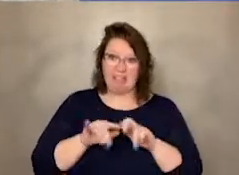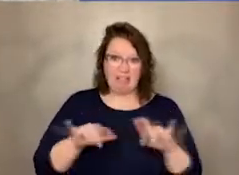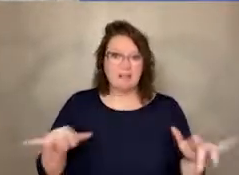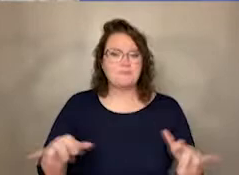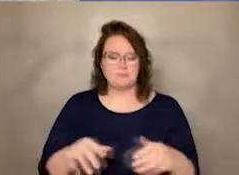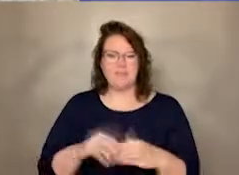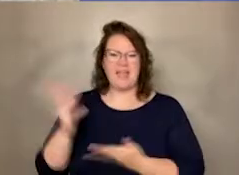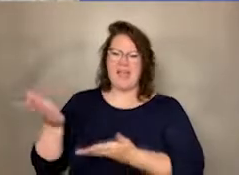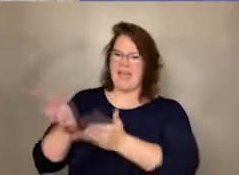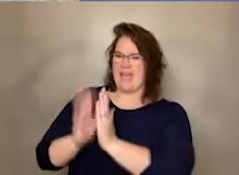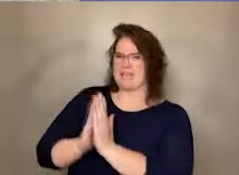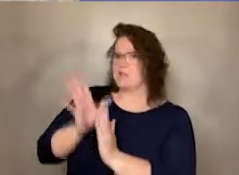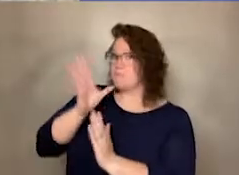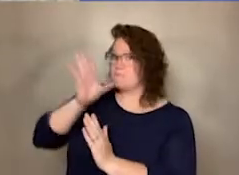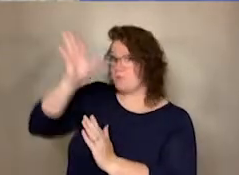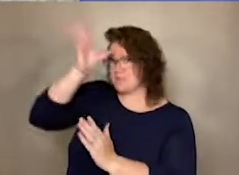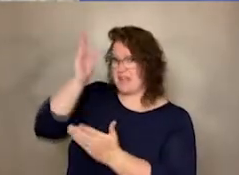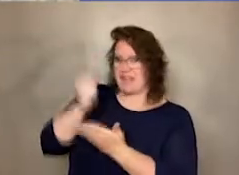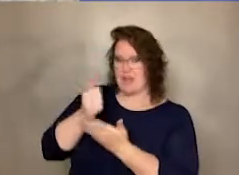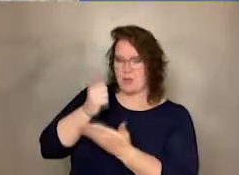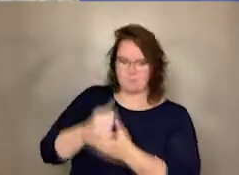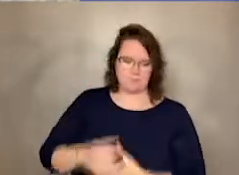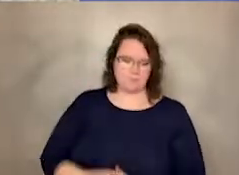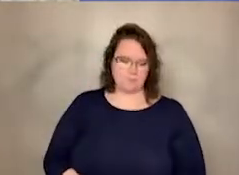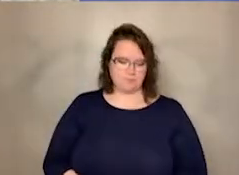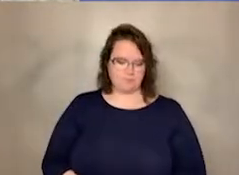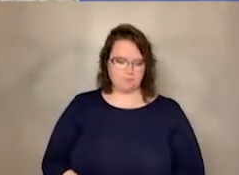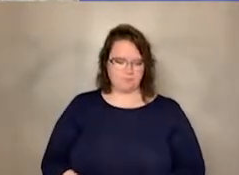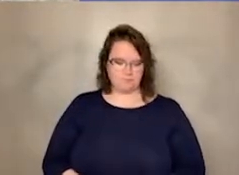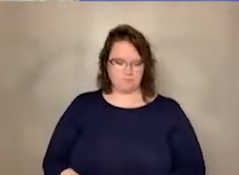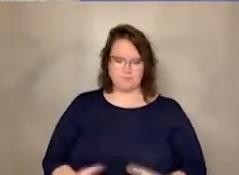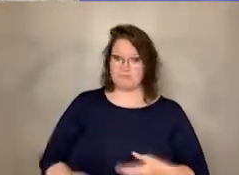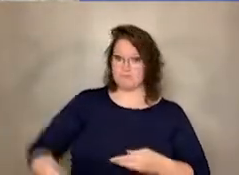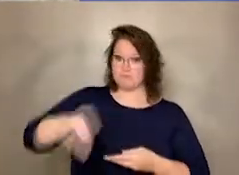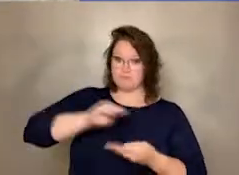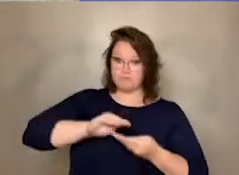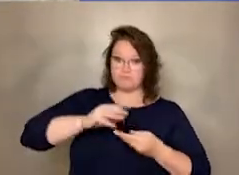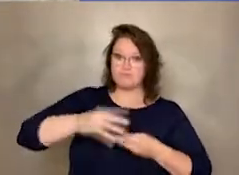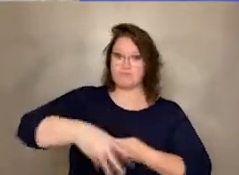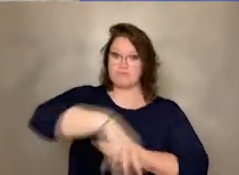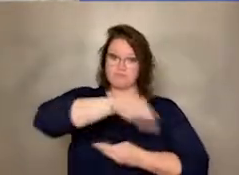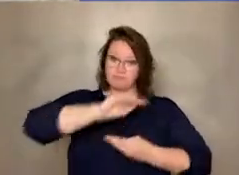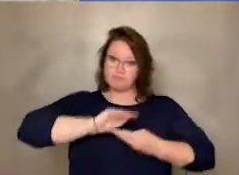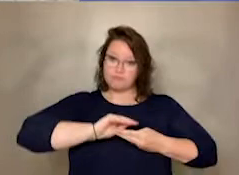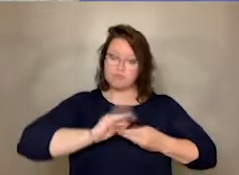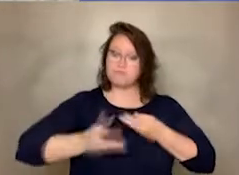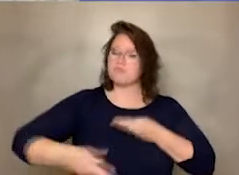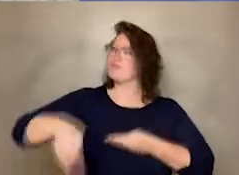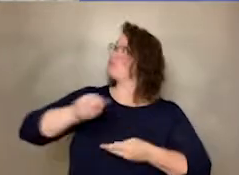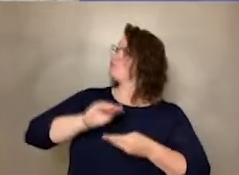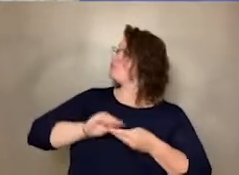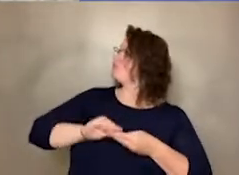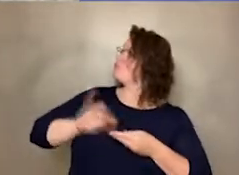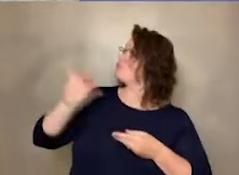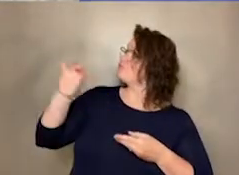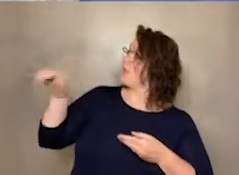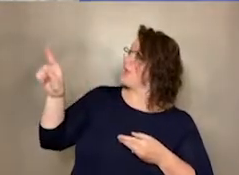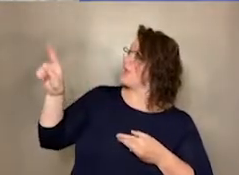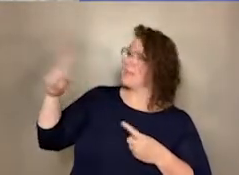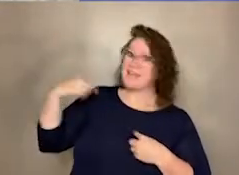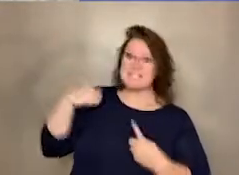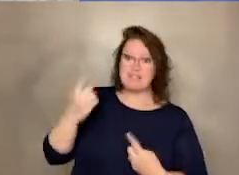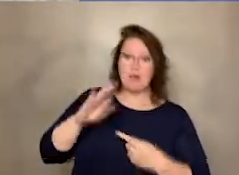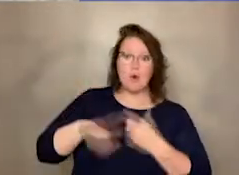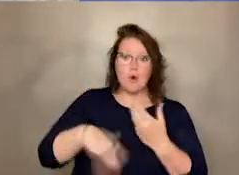coloring all over your hands. I'm going to keep turning it over and over until I have my Play-Doh